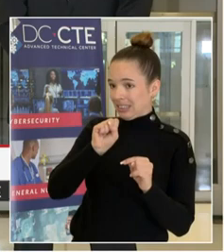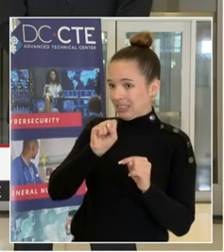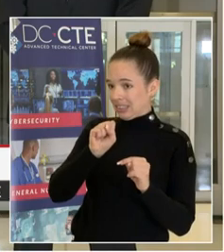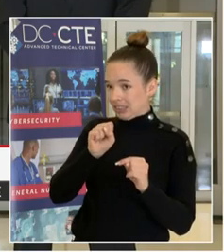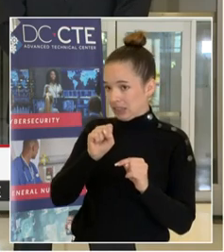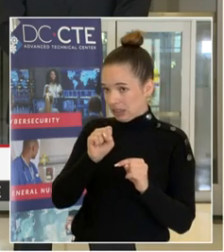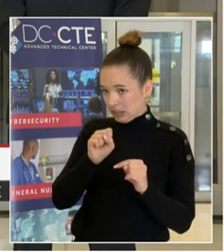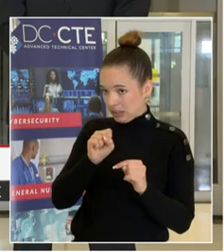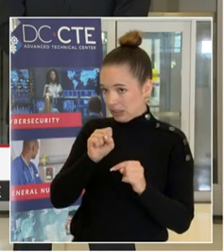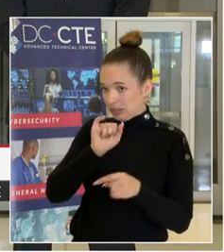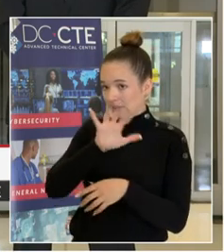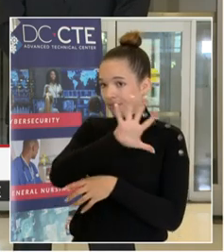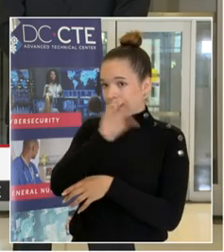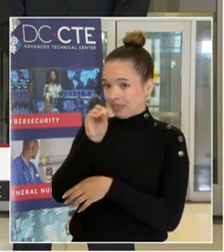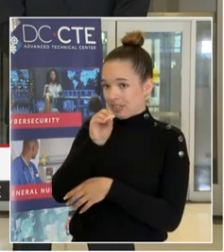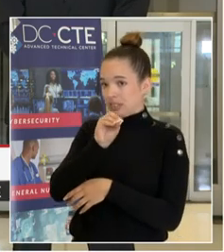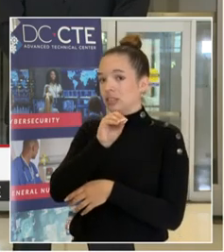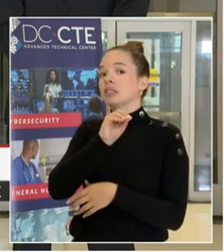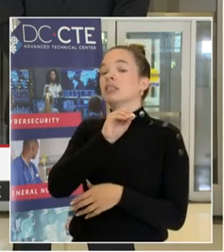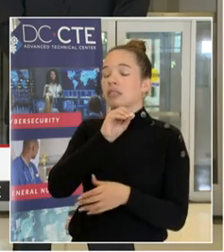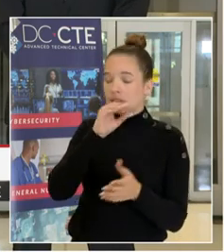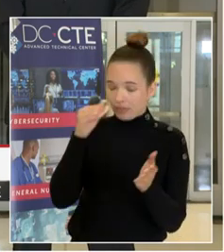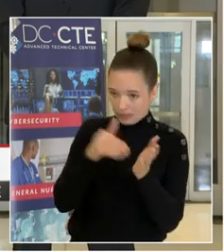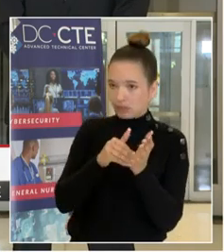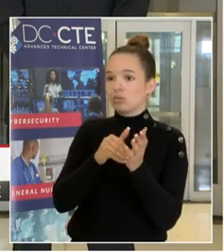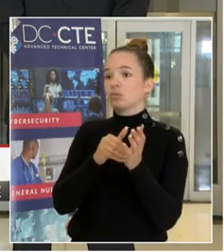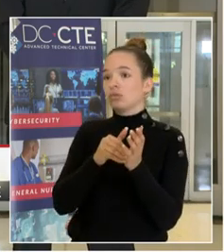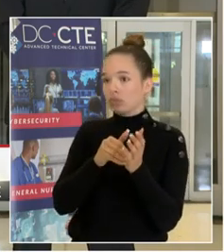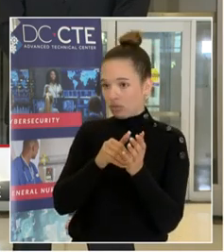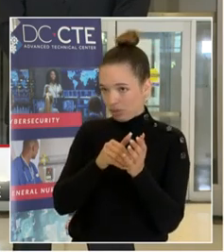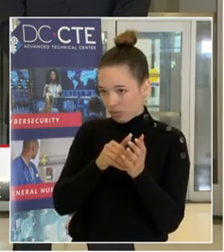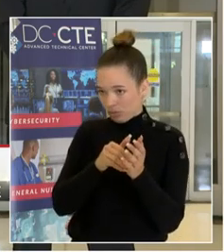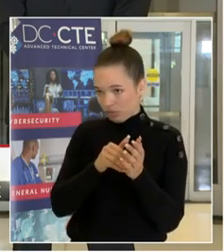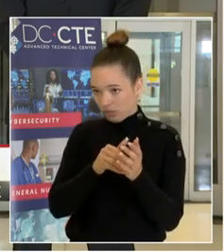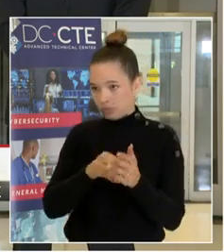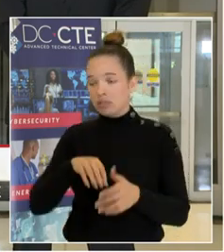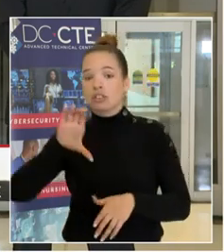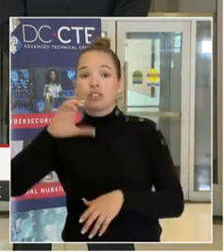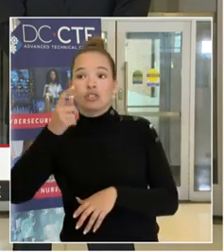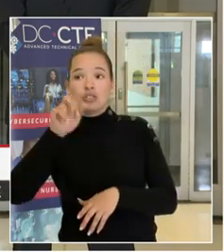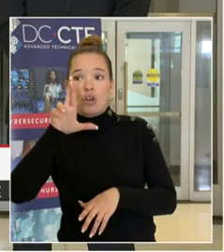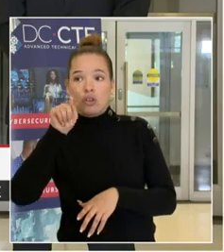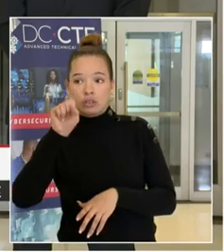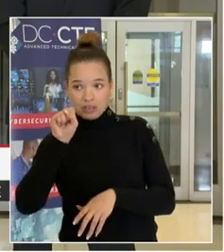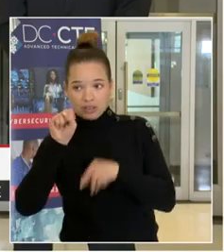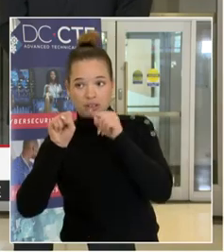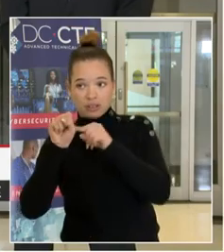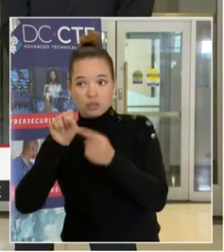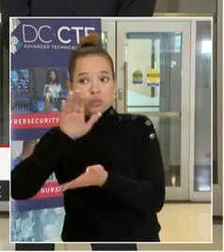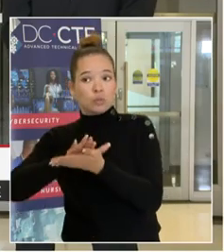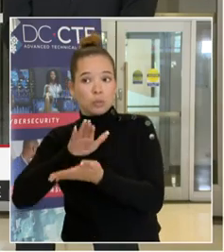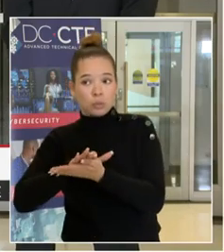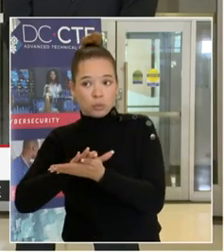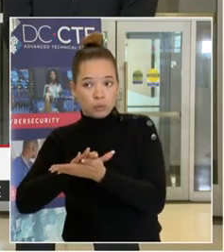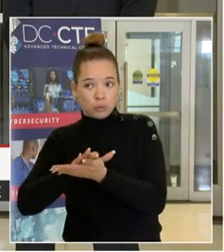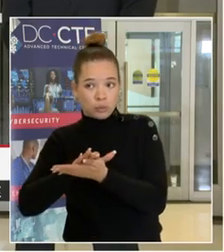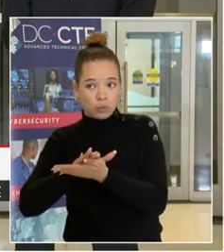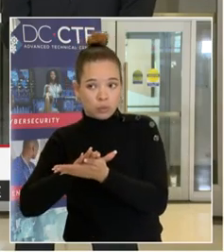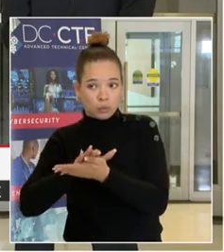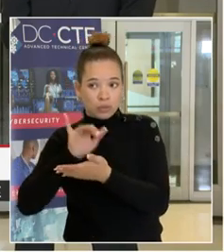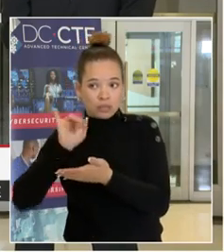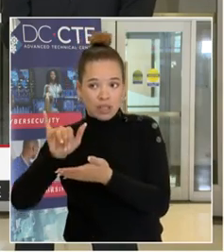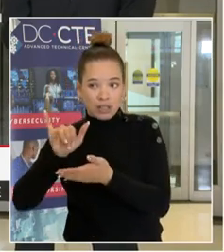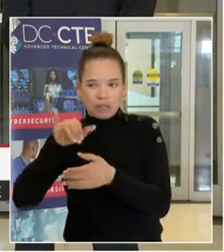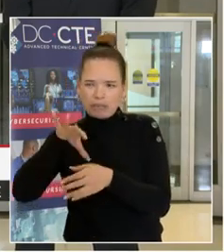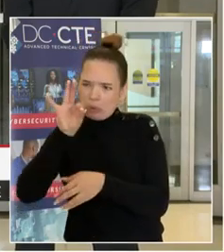at 50,000, and then the public charter school is the remaining. My apologies. Let me get the number, and I'll follow up and give you the hard